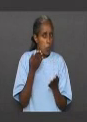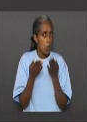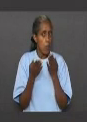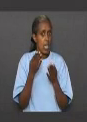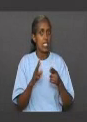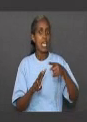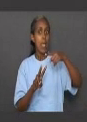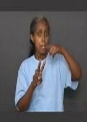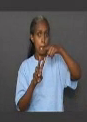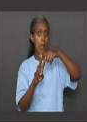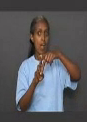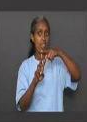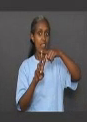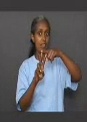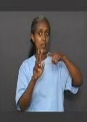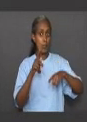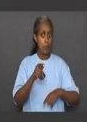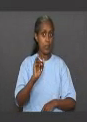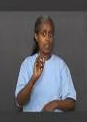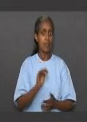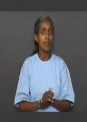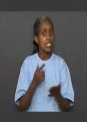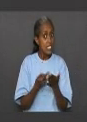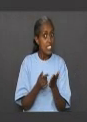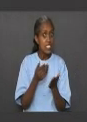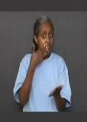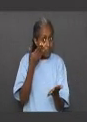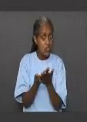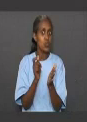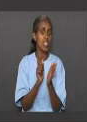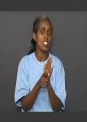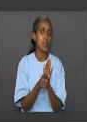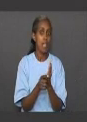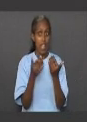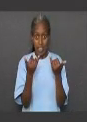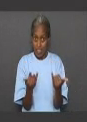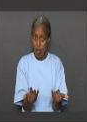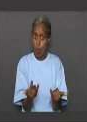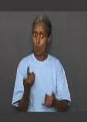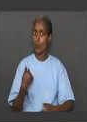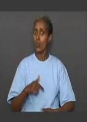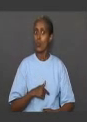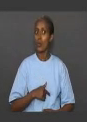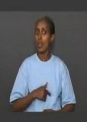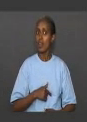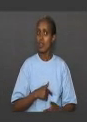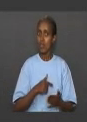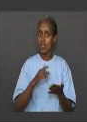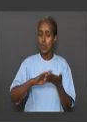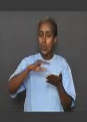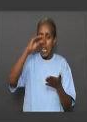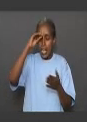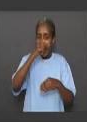pi. This is a good example, but now we are going to learn